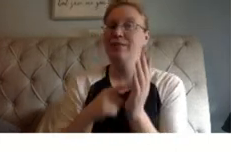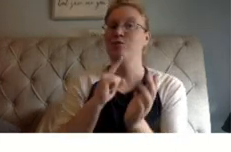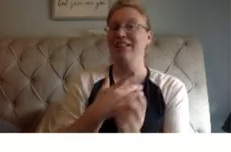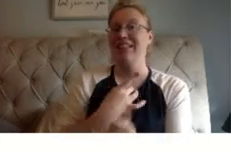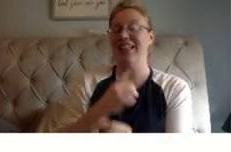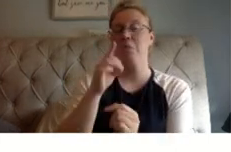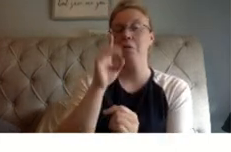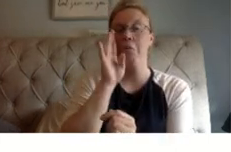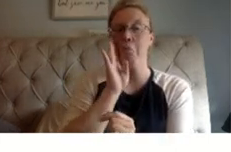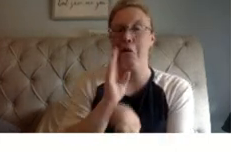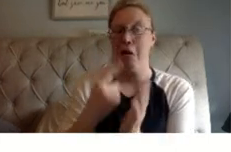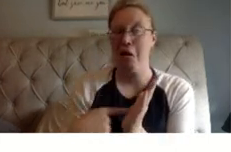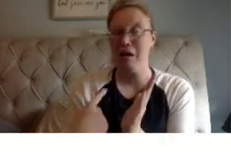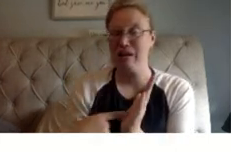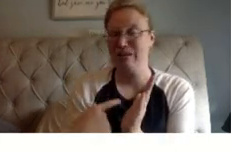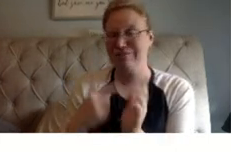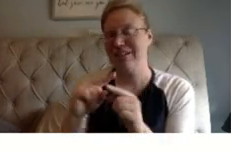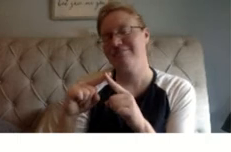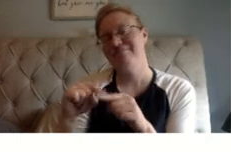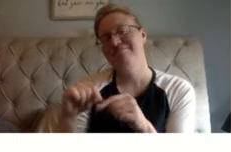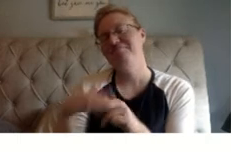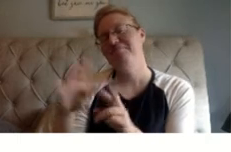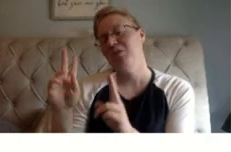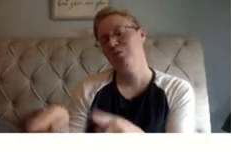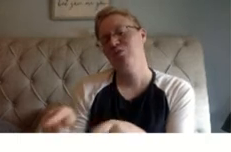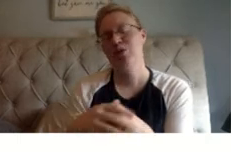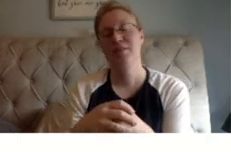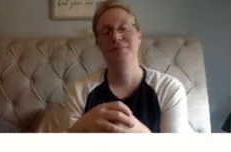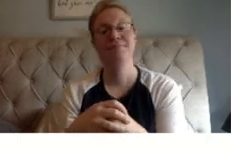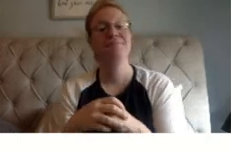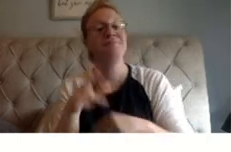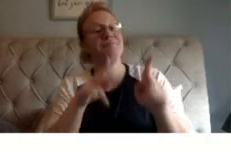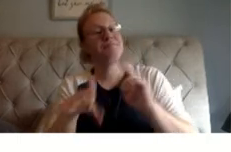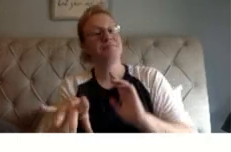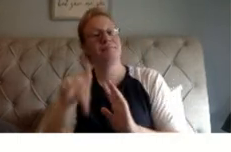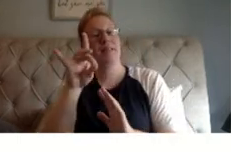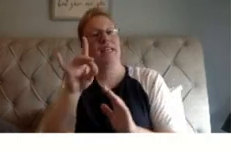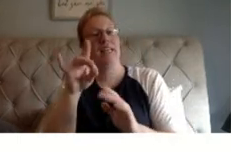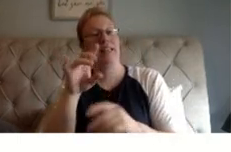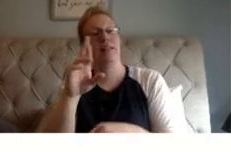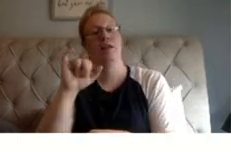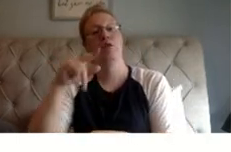brown. Totally depends on the person. People pick the right food.